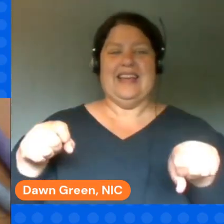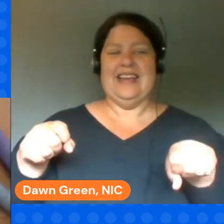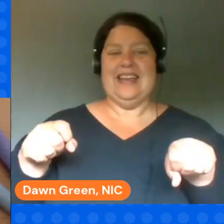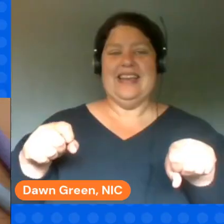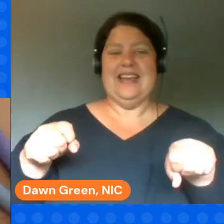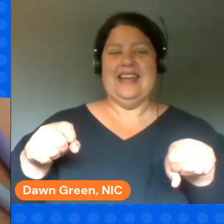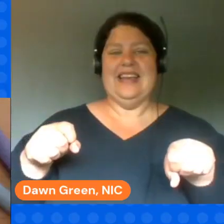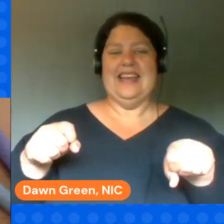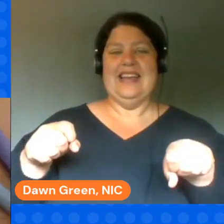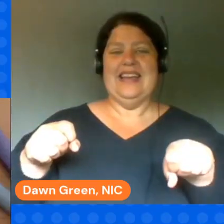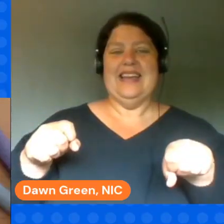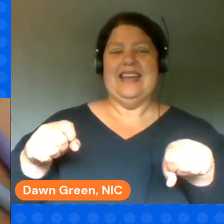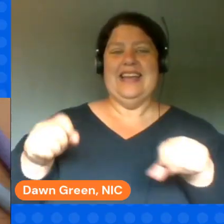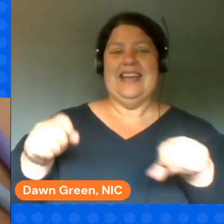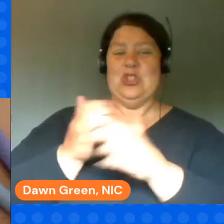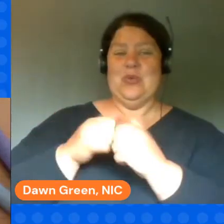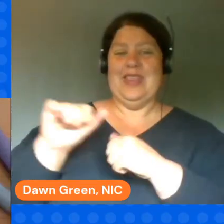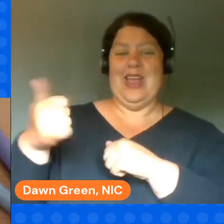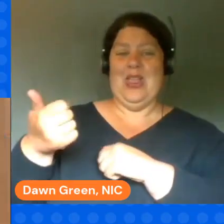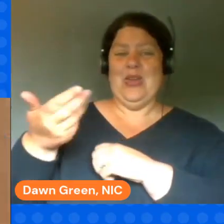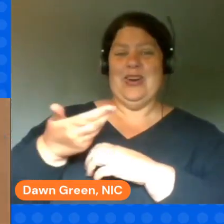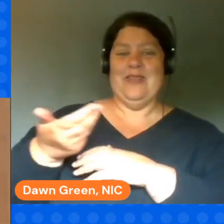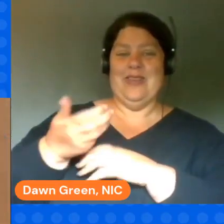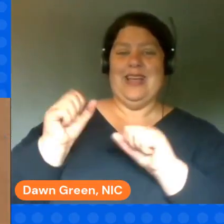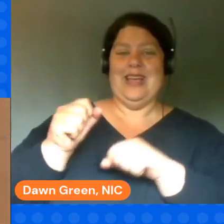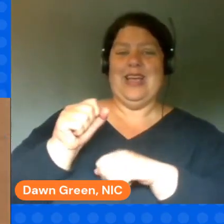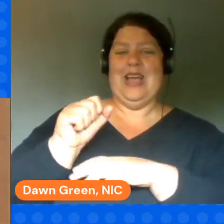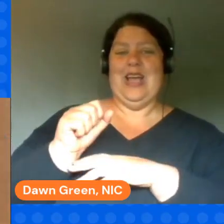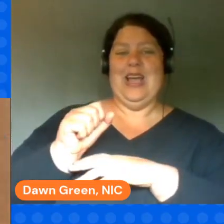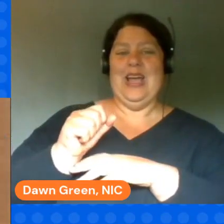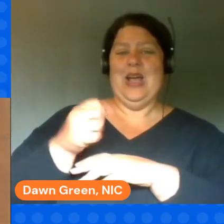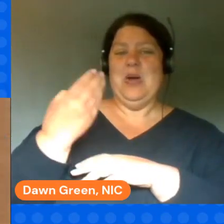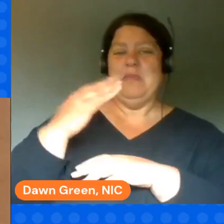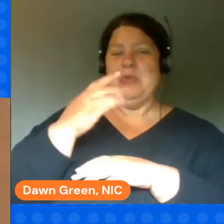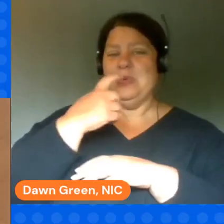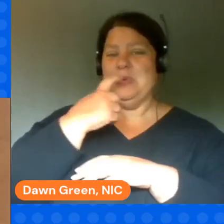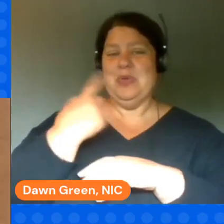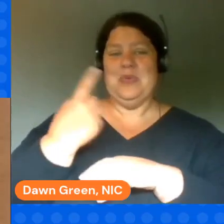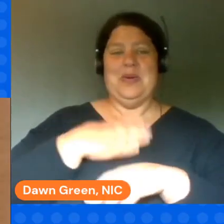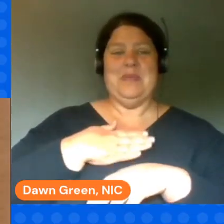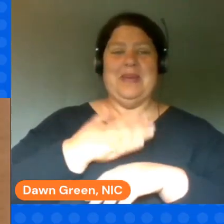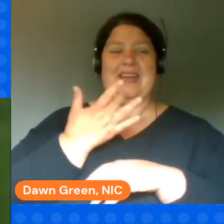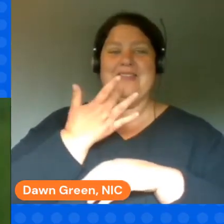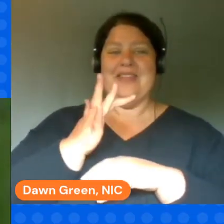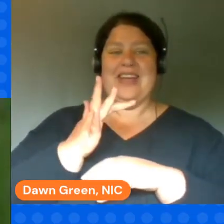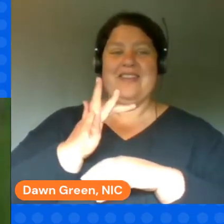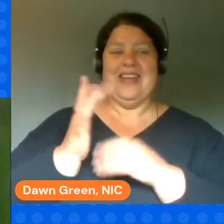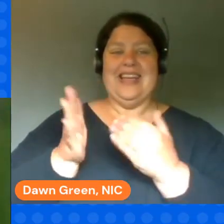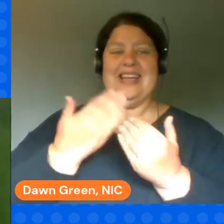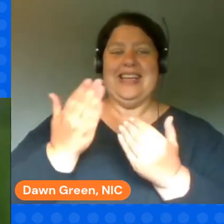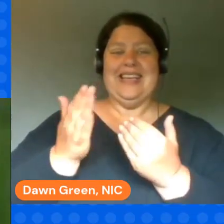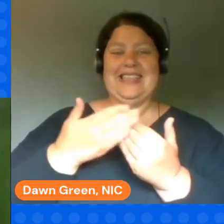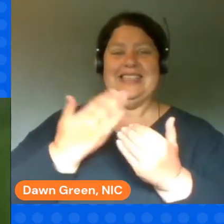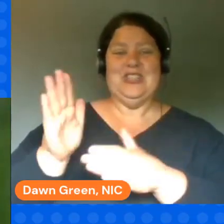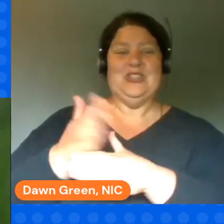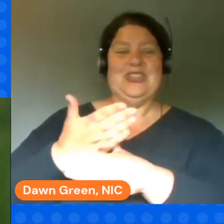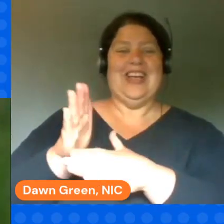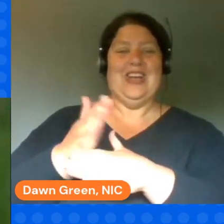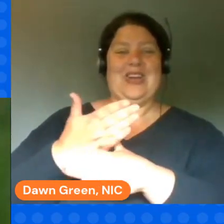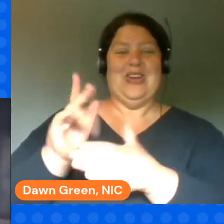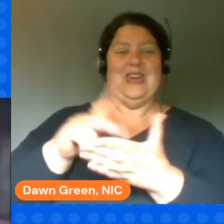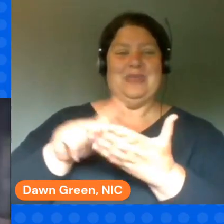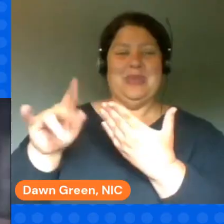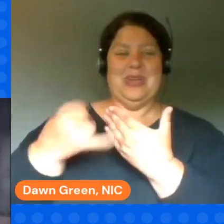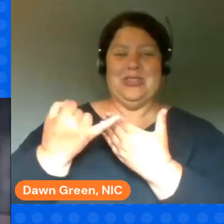across devices using Bluetooth. And one of my favorite things is it's really easy to share your project on